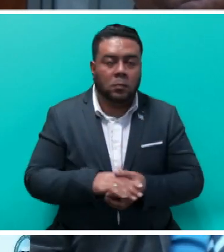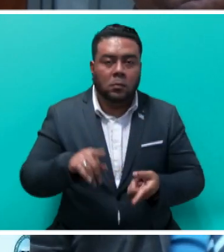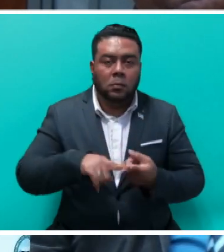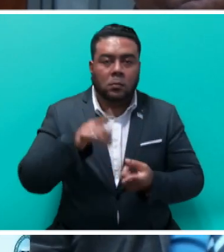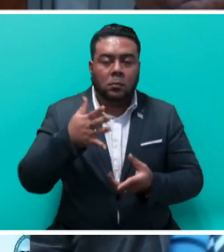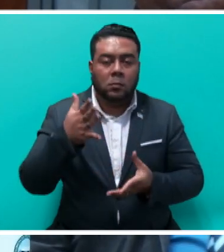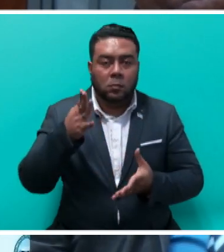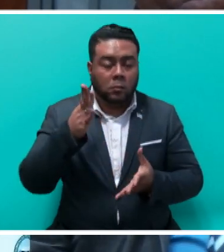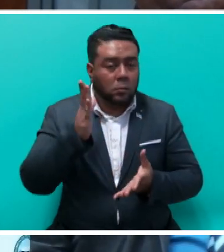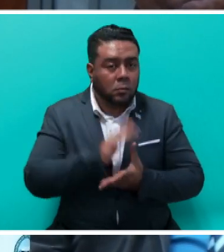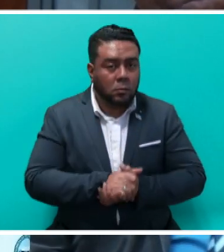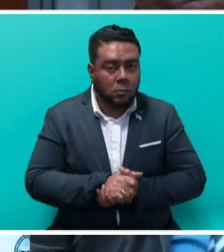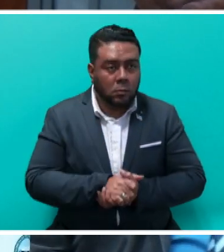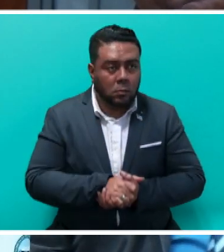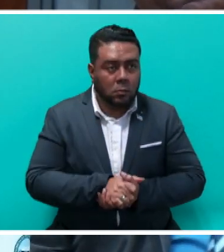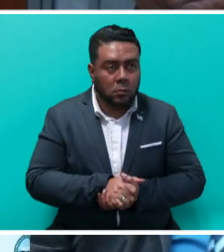congestions in their